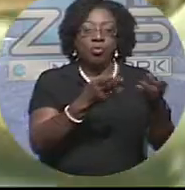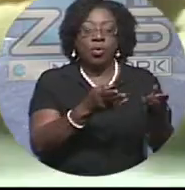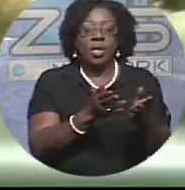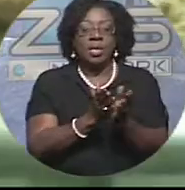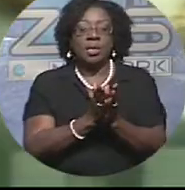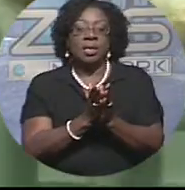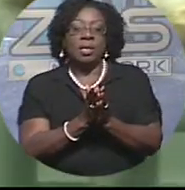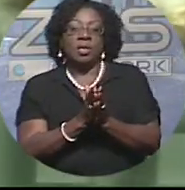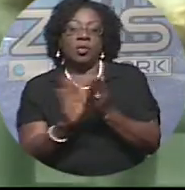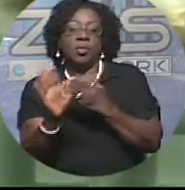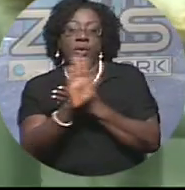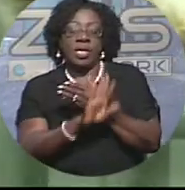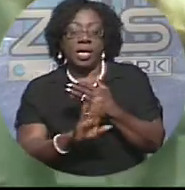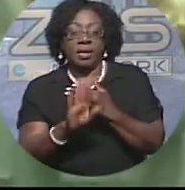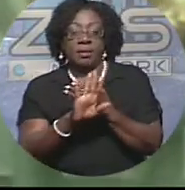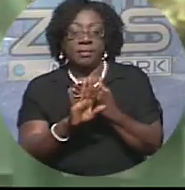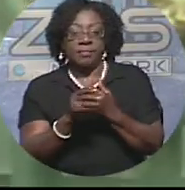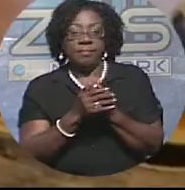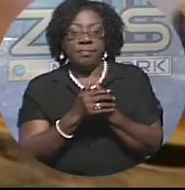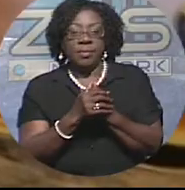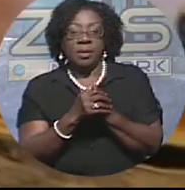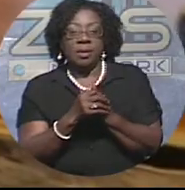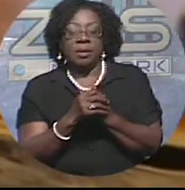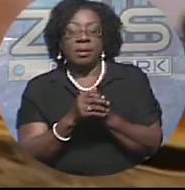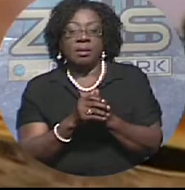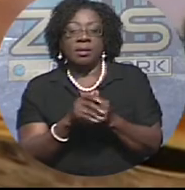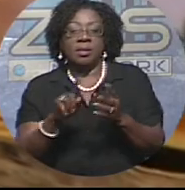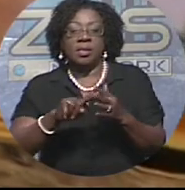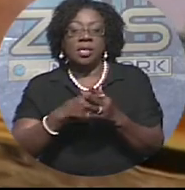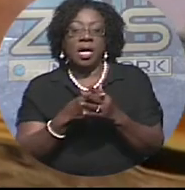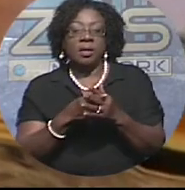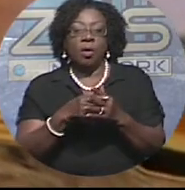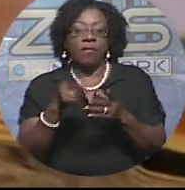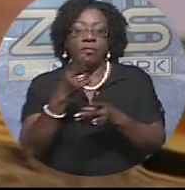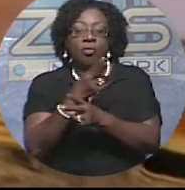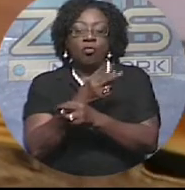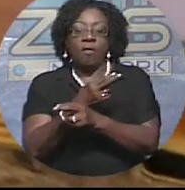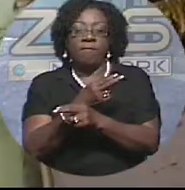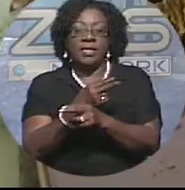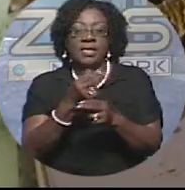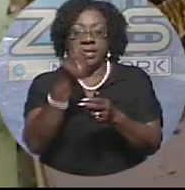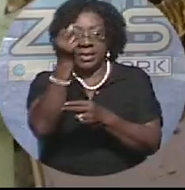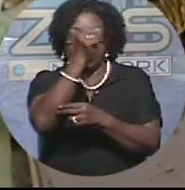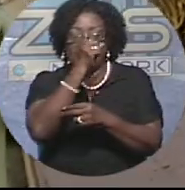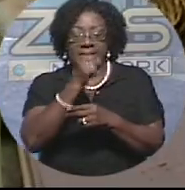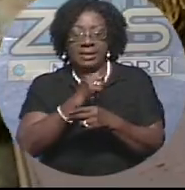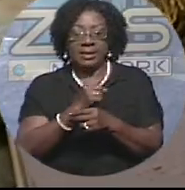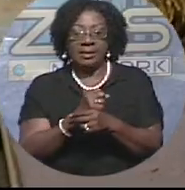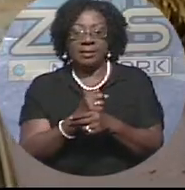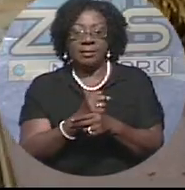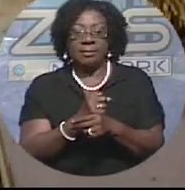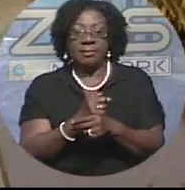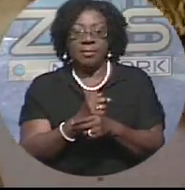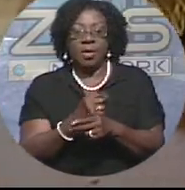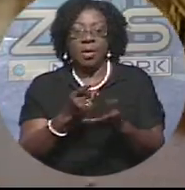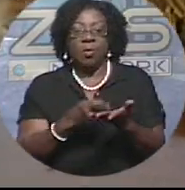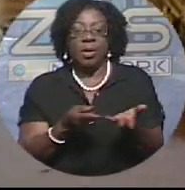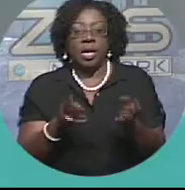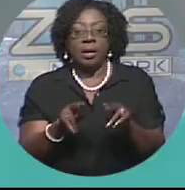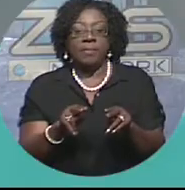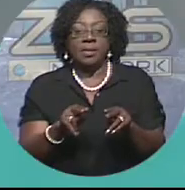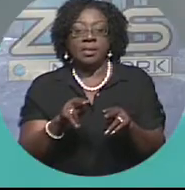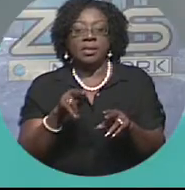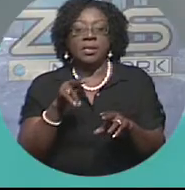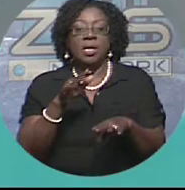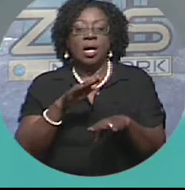season. You know, to make this the start of this season profitable for fishermen, because as you know, what happens in this first